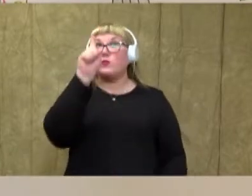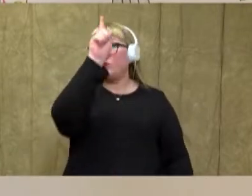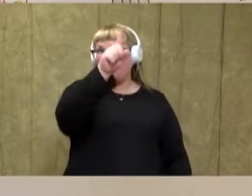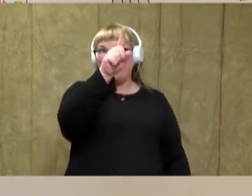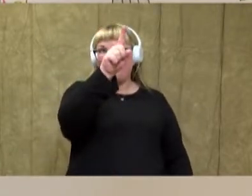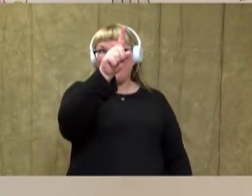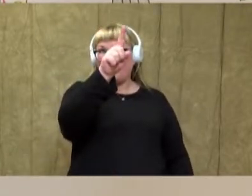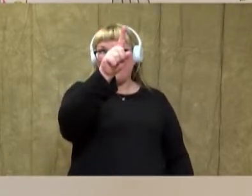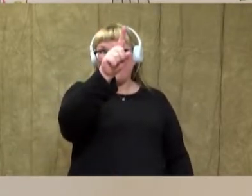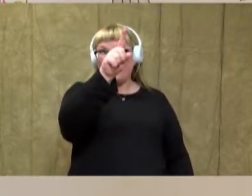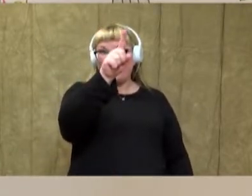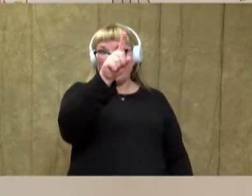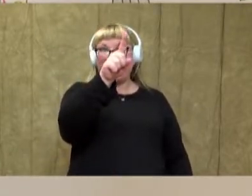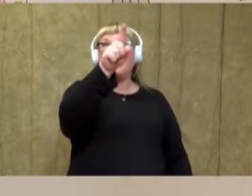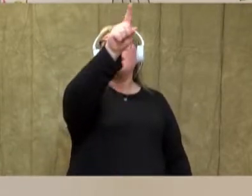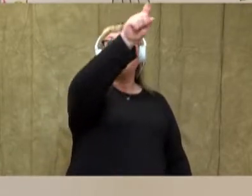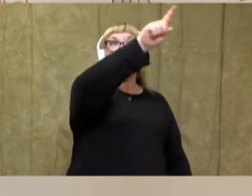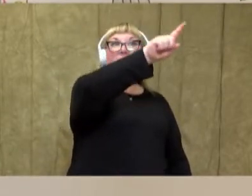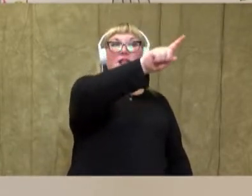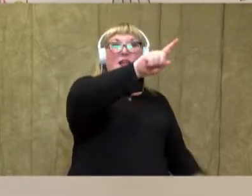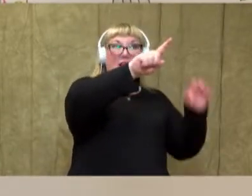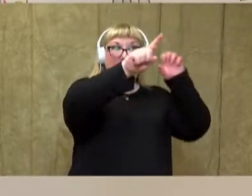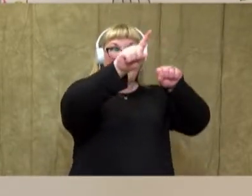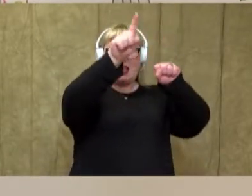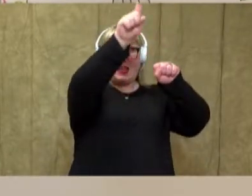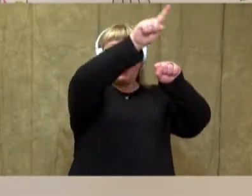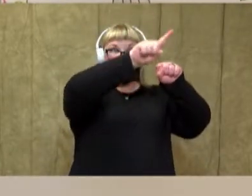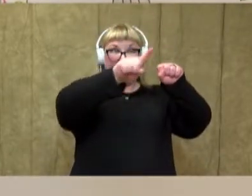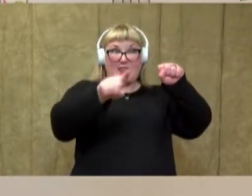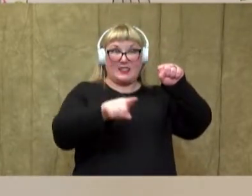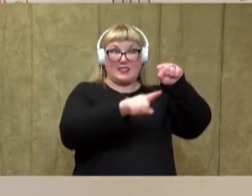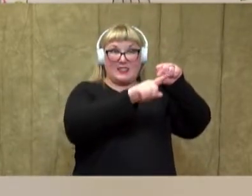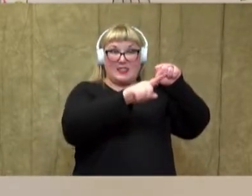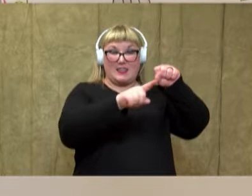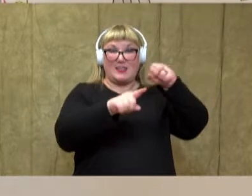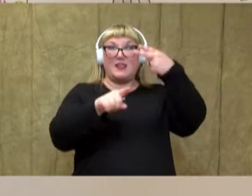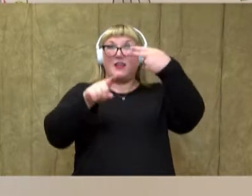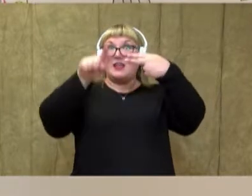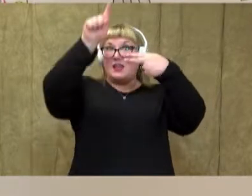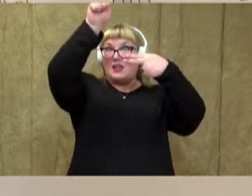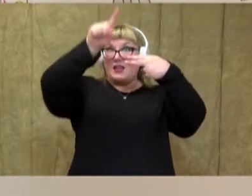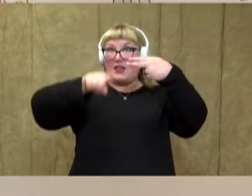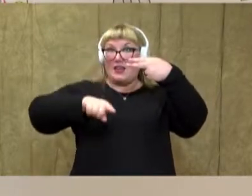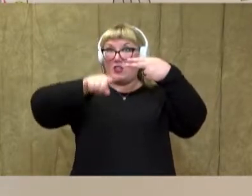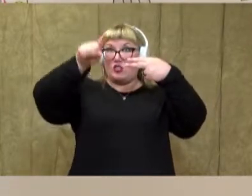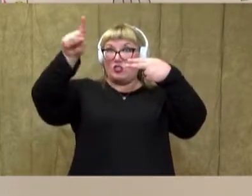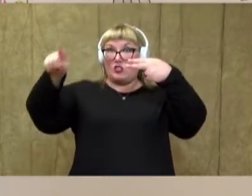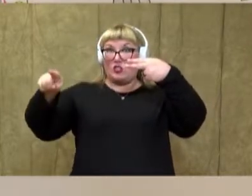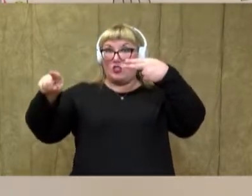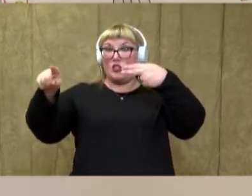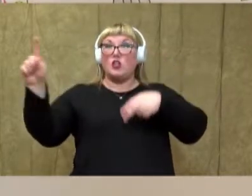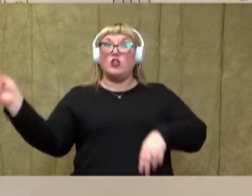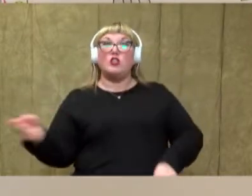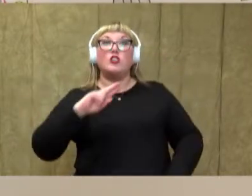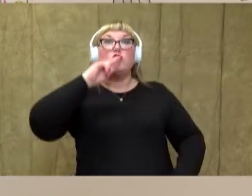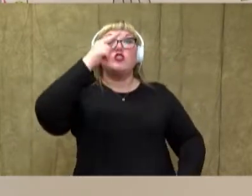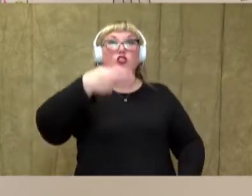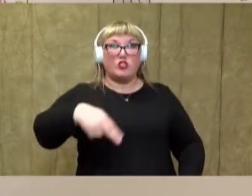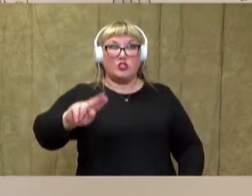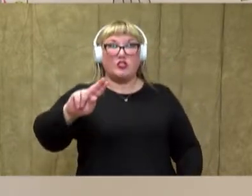finger, start air writing the letter S. Watch your finger. S, H,